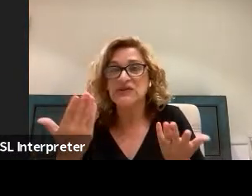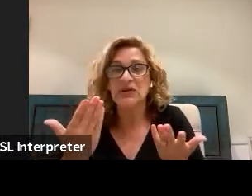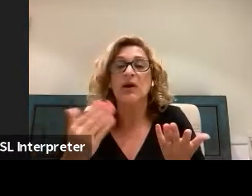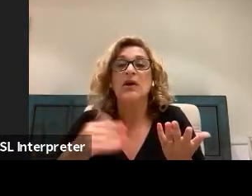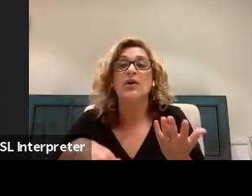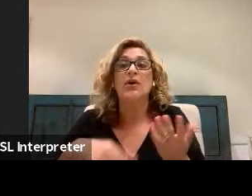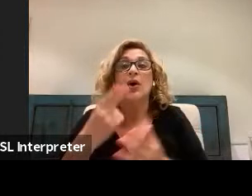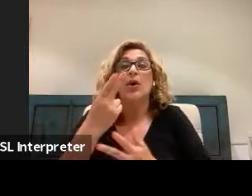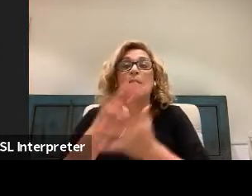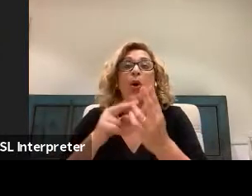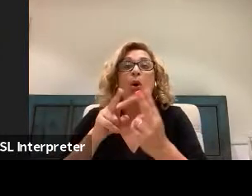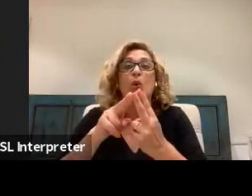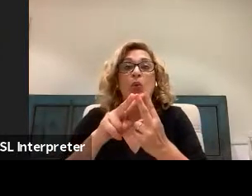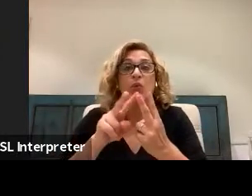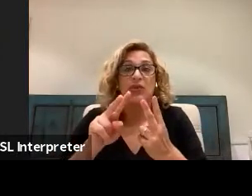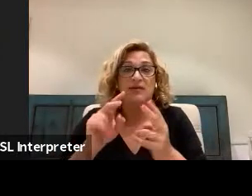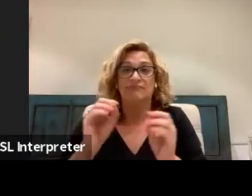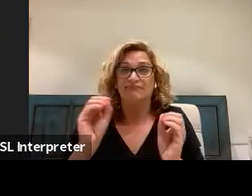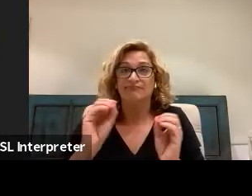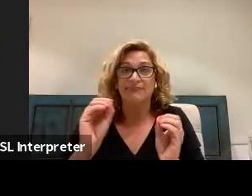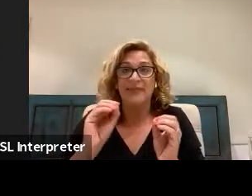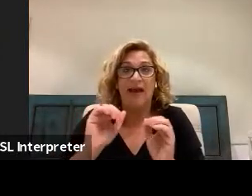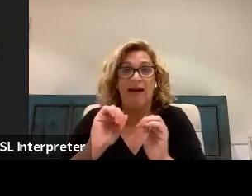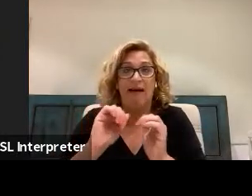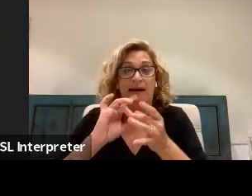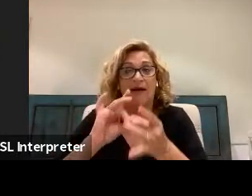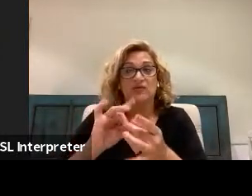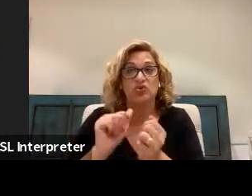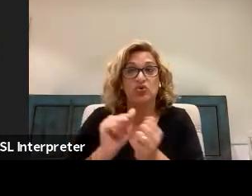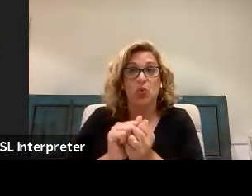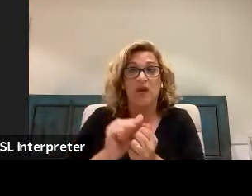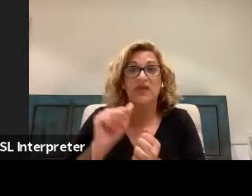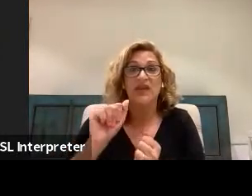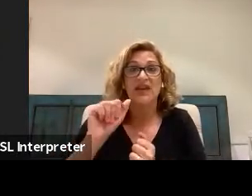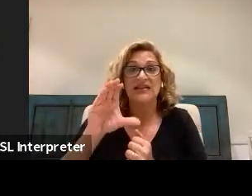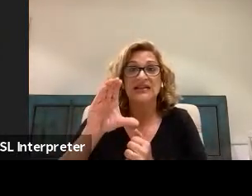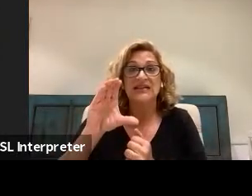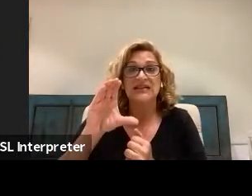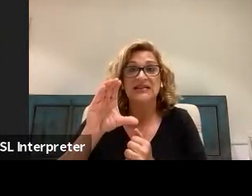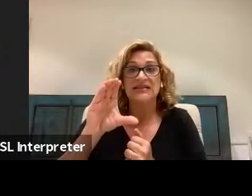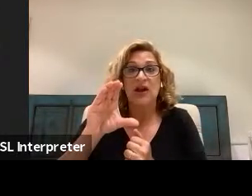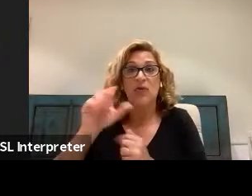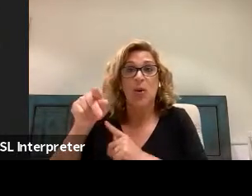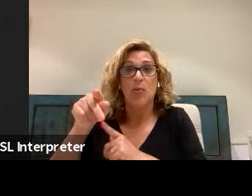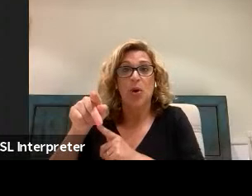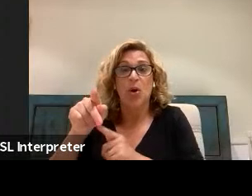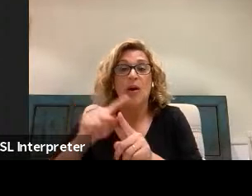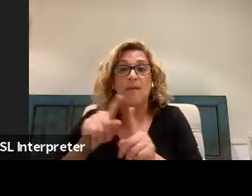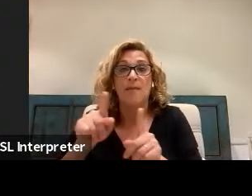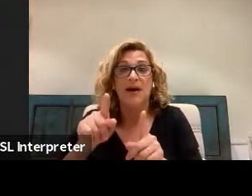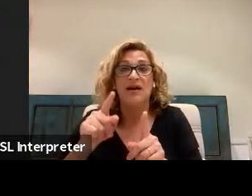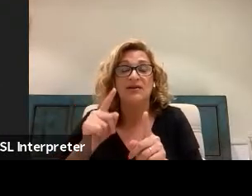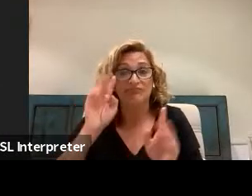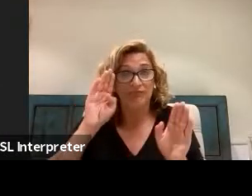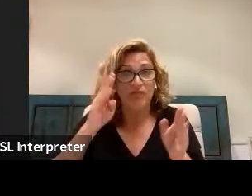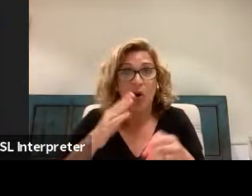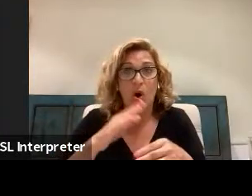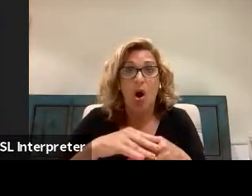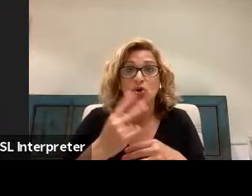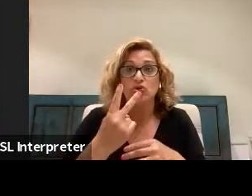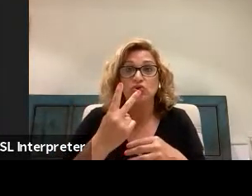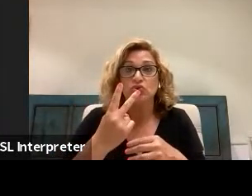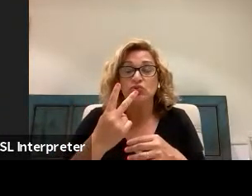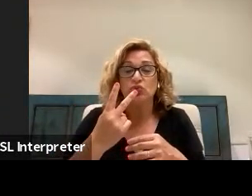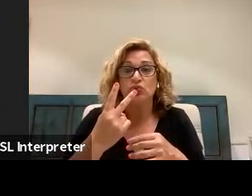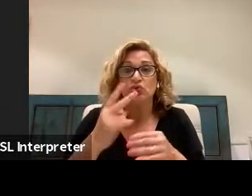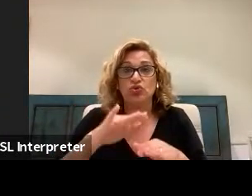those have nothing to do with having cerebral palsy. Those have to do with my sister had 2 children, which opened my